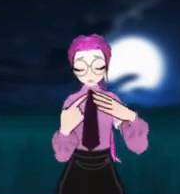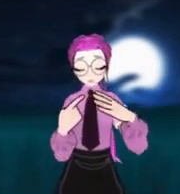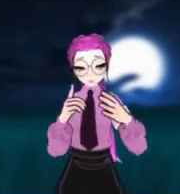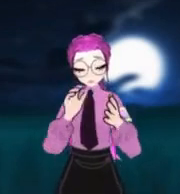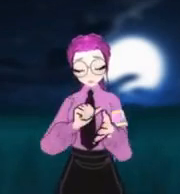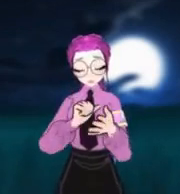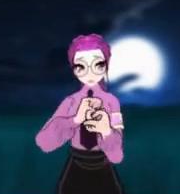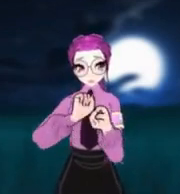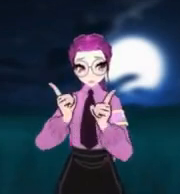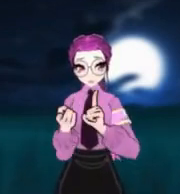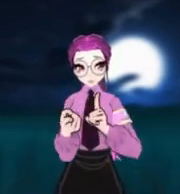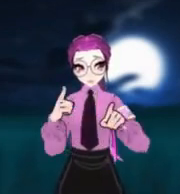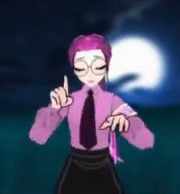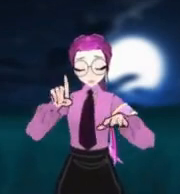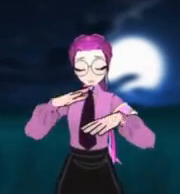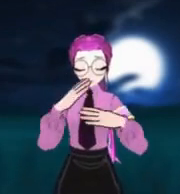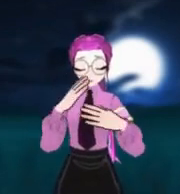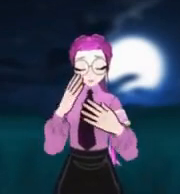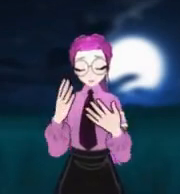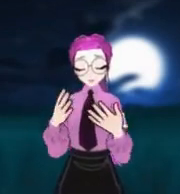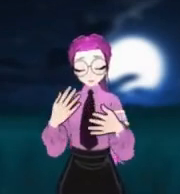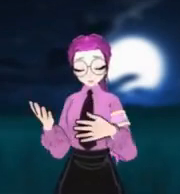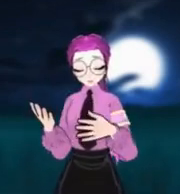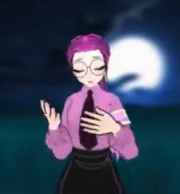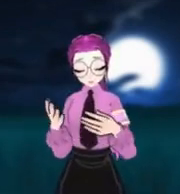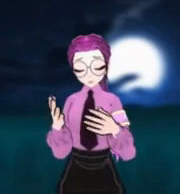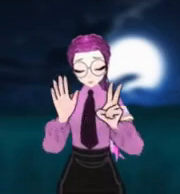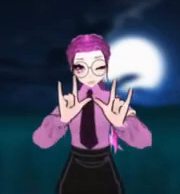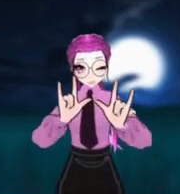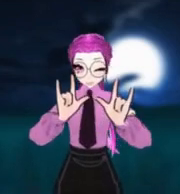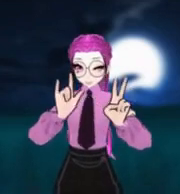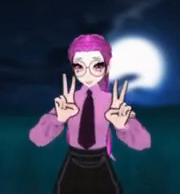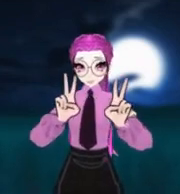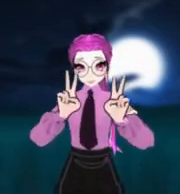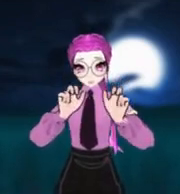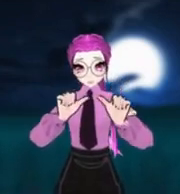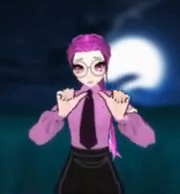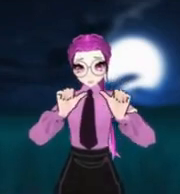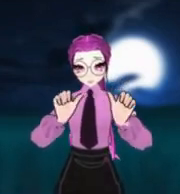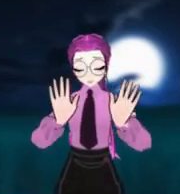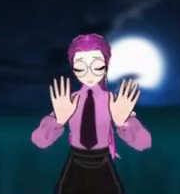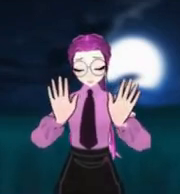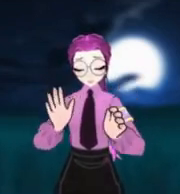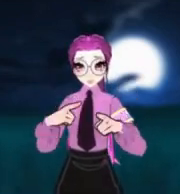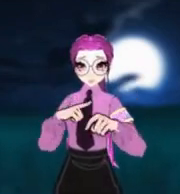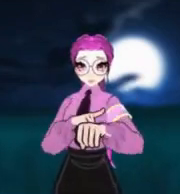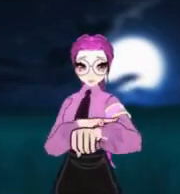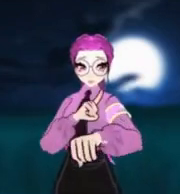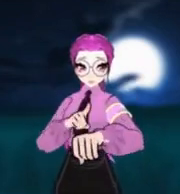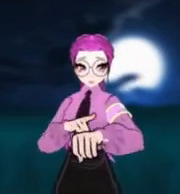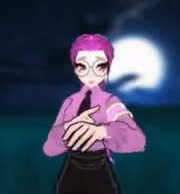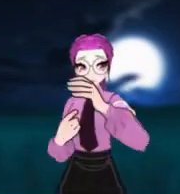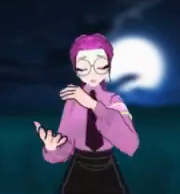system for deaf people, in order for them to interact everywhere and with everyone, this is a really